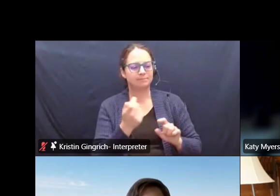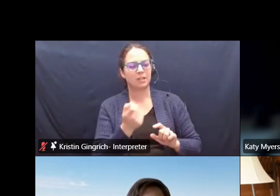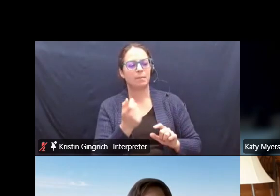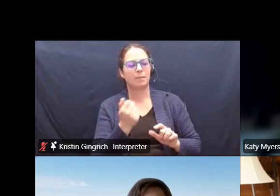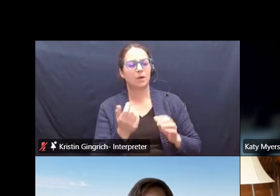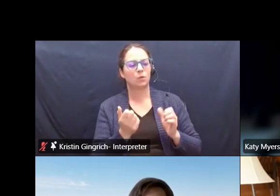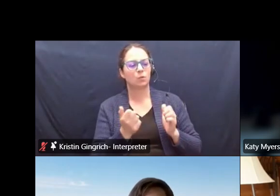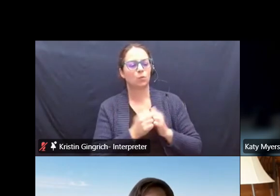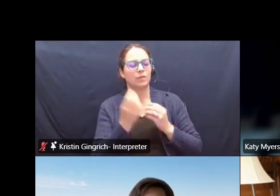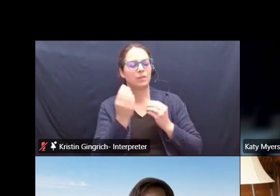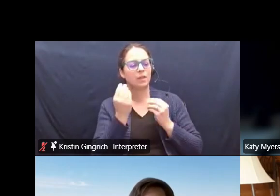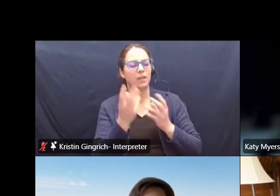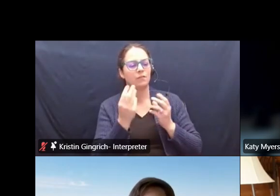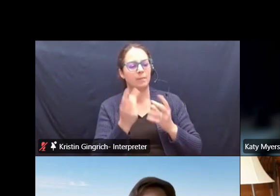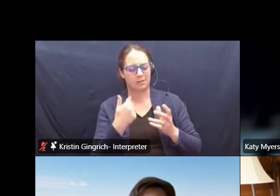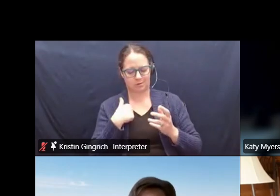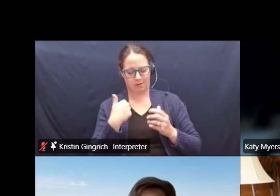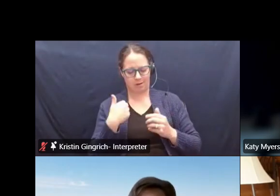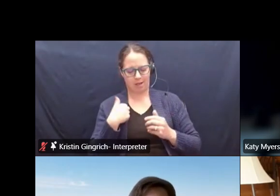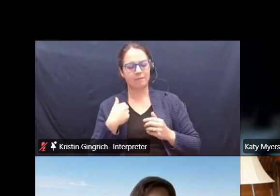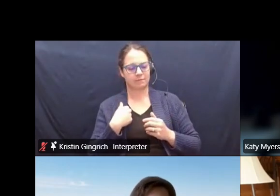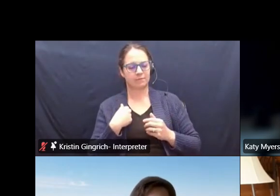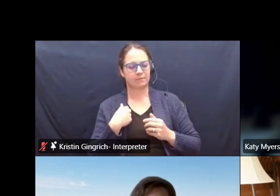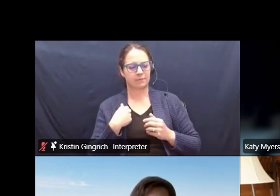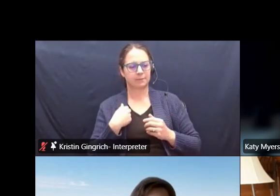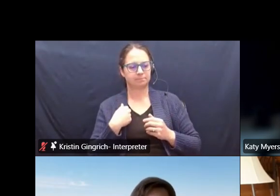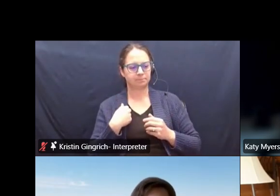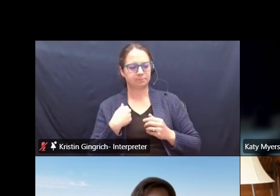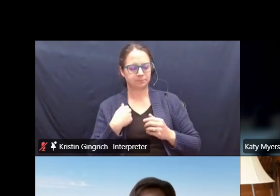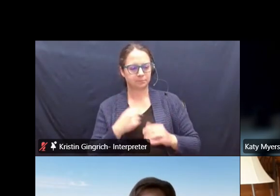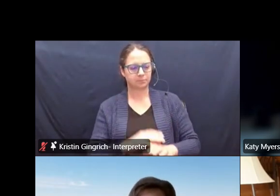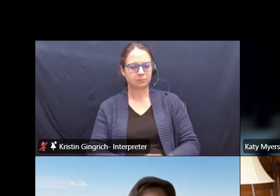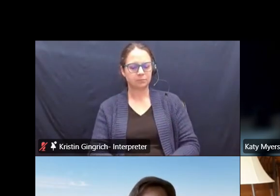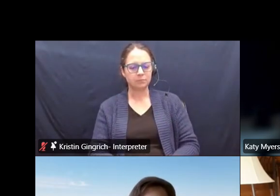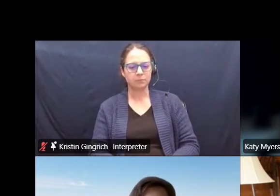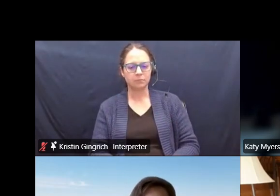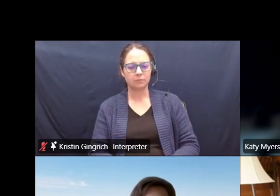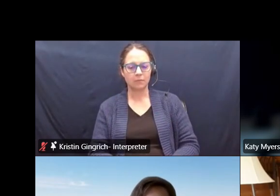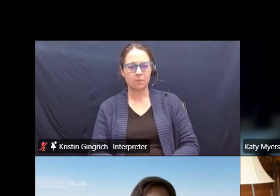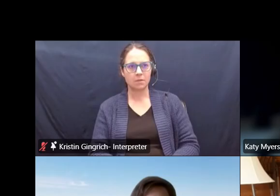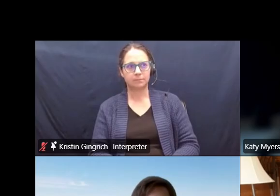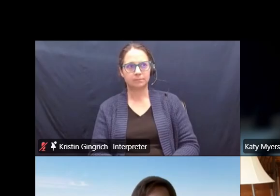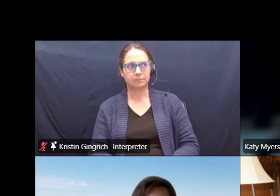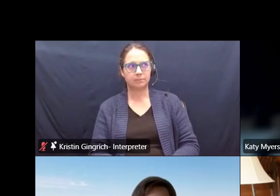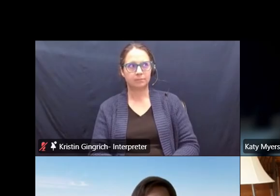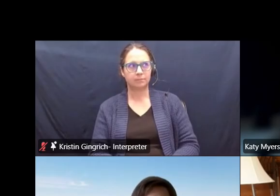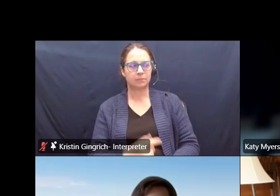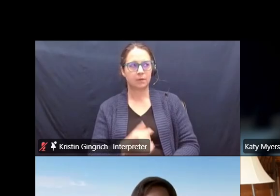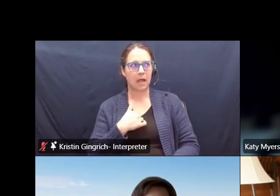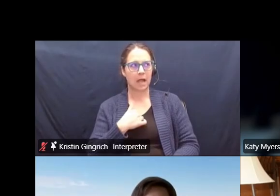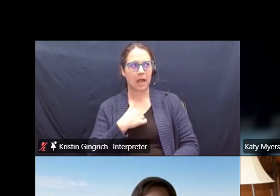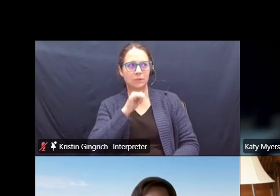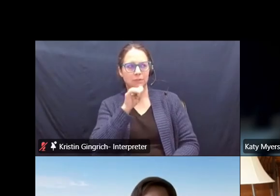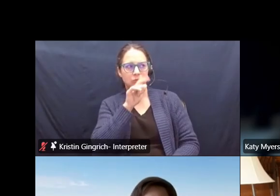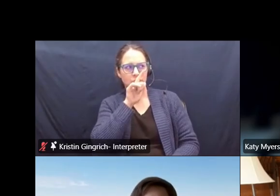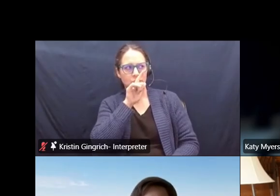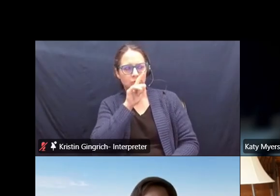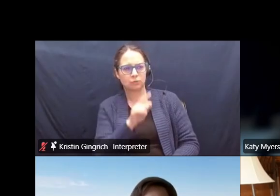the information that I have. Um I I wasn't